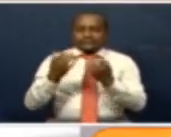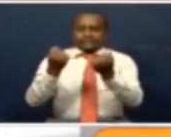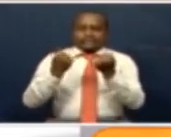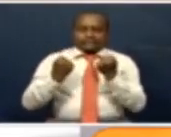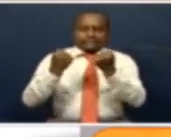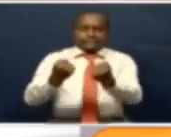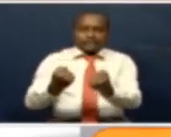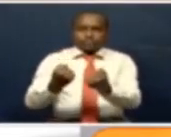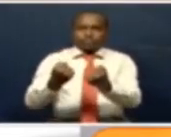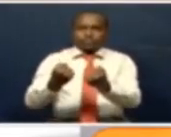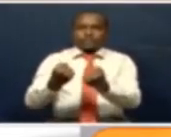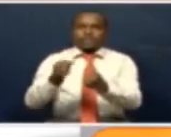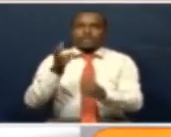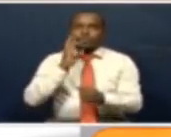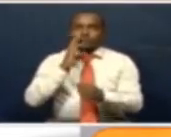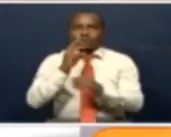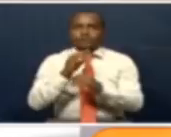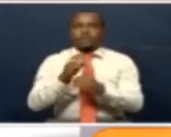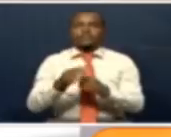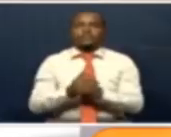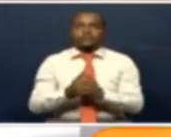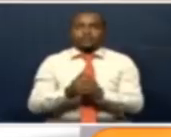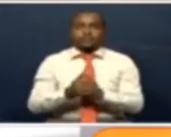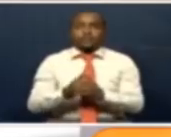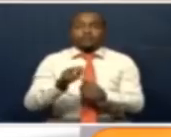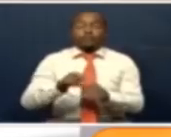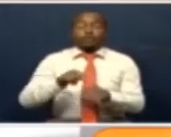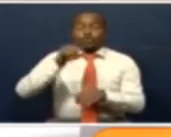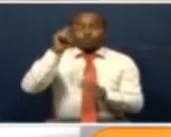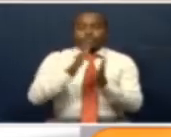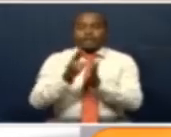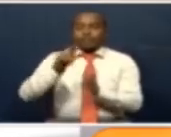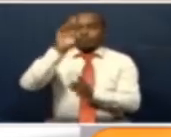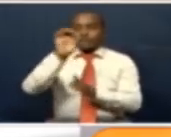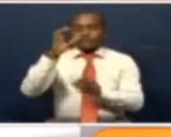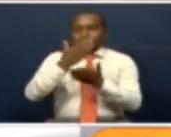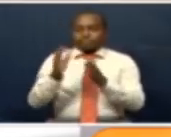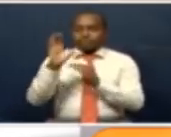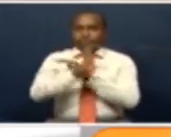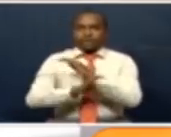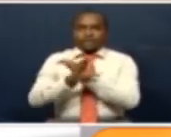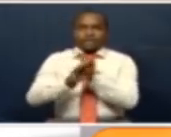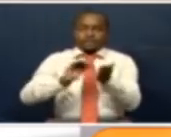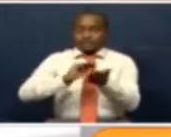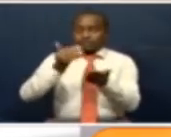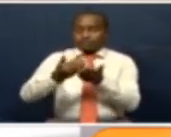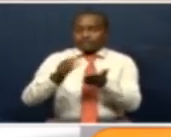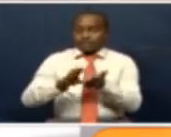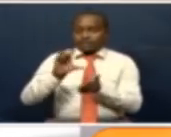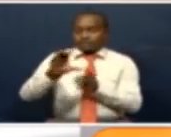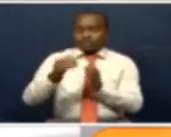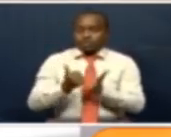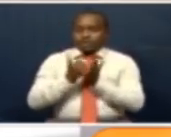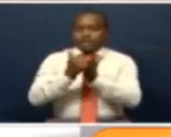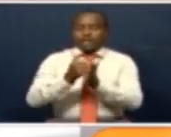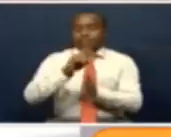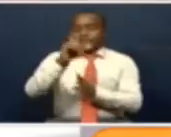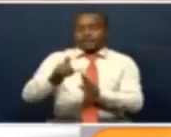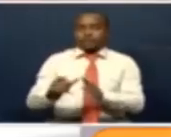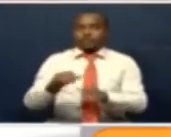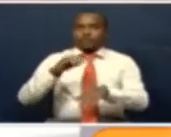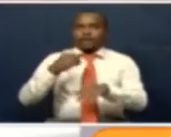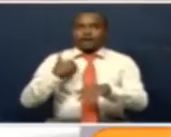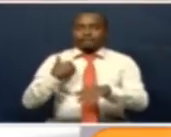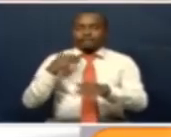10 counties in north and northeastern parts of the country. The fund is expected to help the region achieve faster